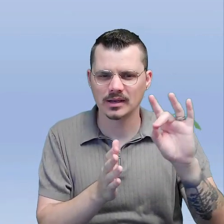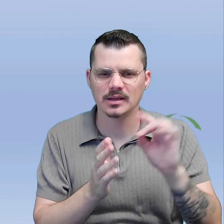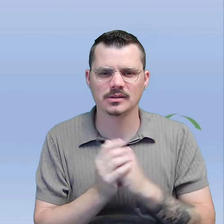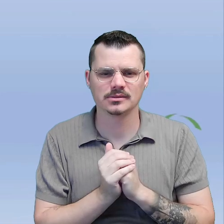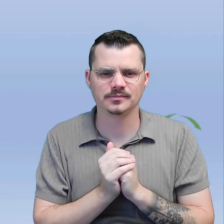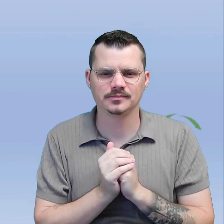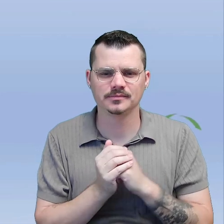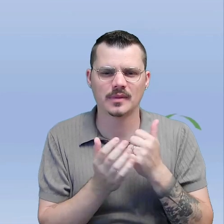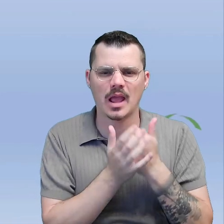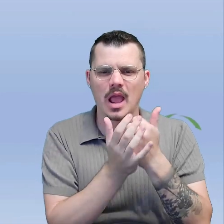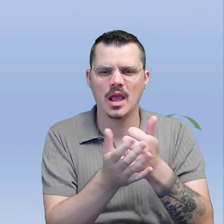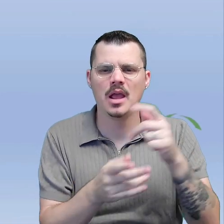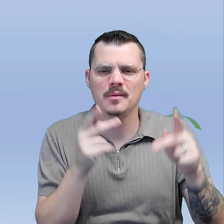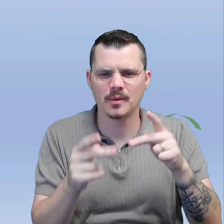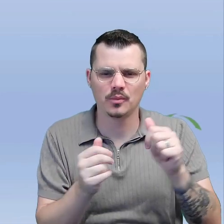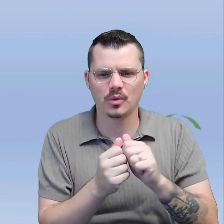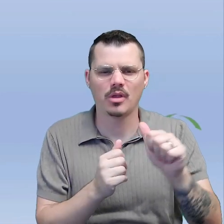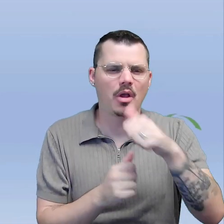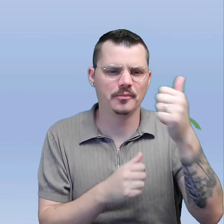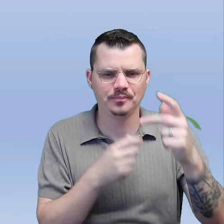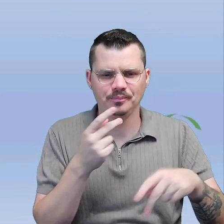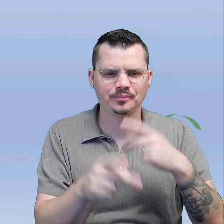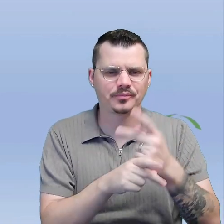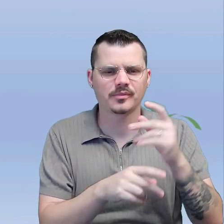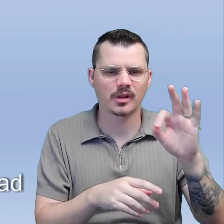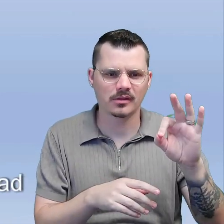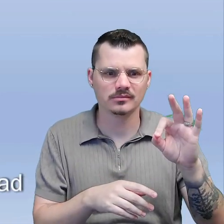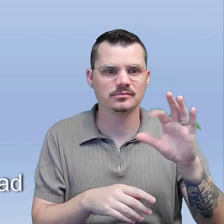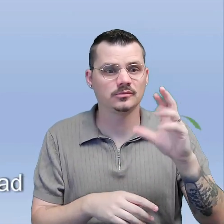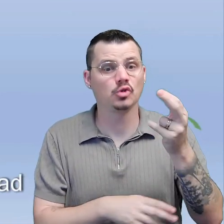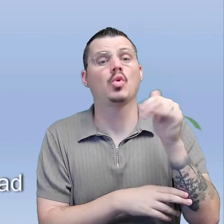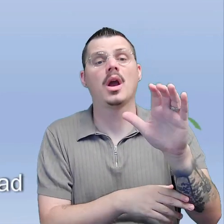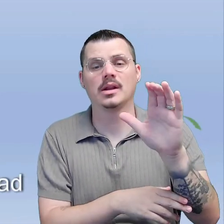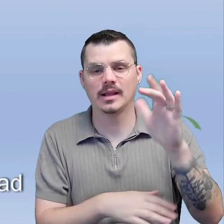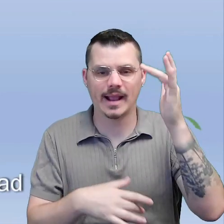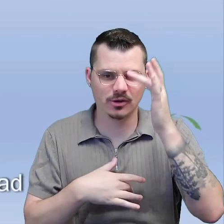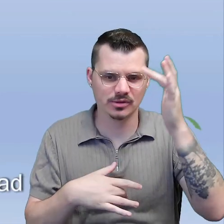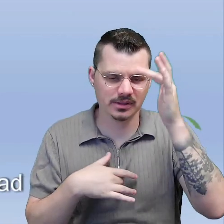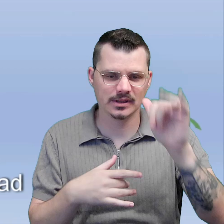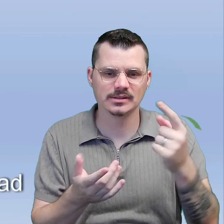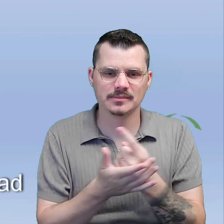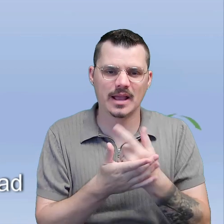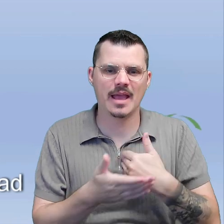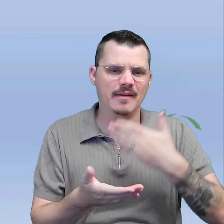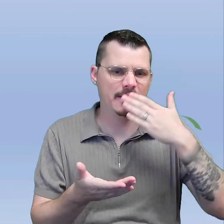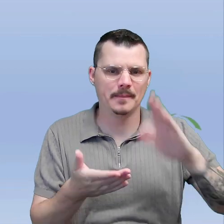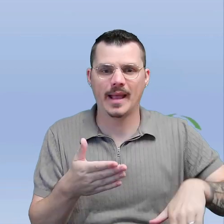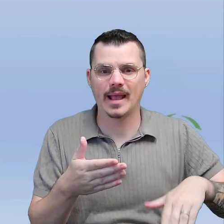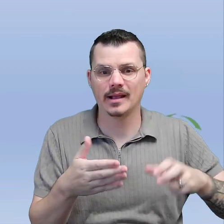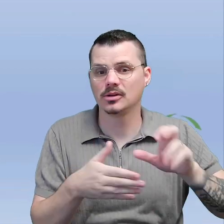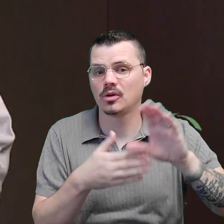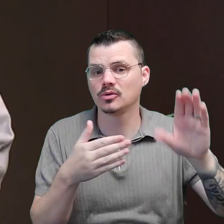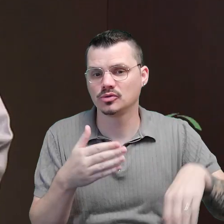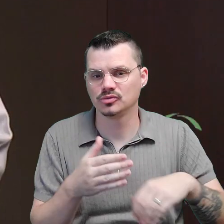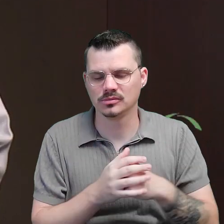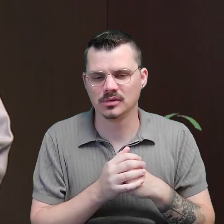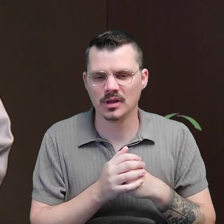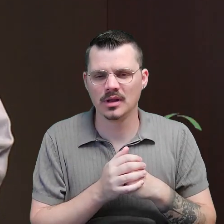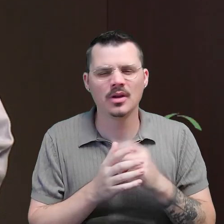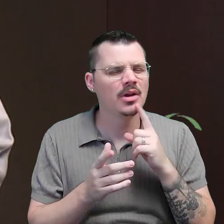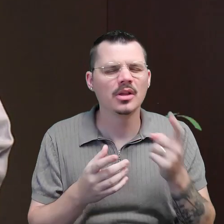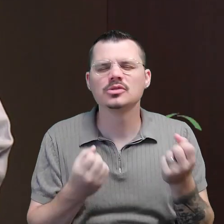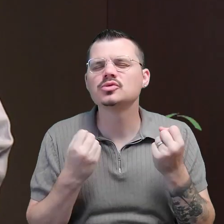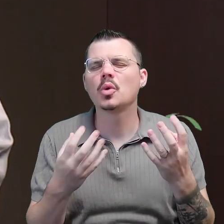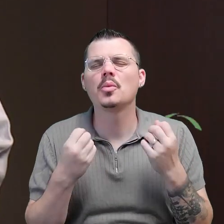findings in helping people with other kinds of chronic illnesses that sometimes have a bad prognosis. There's